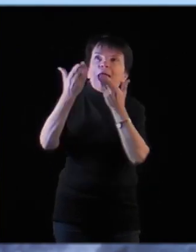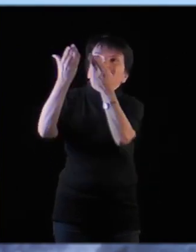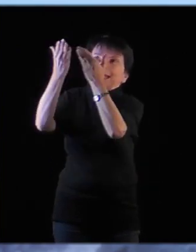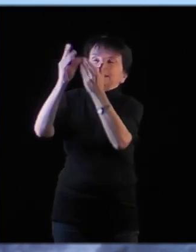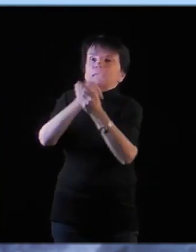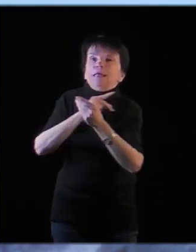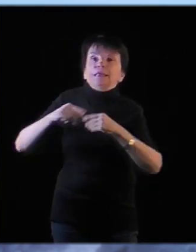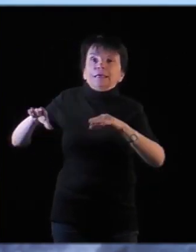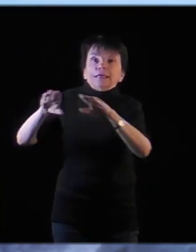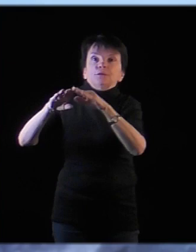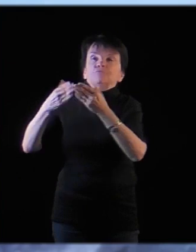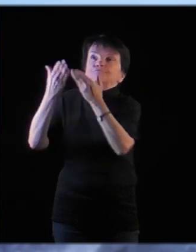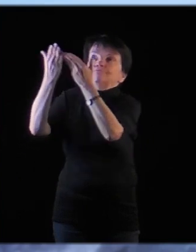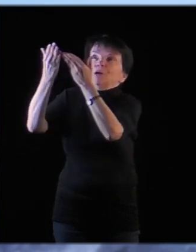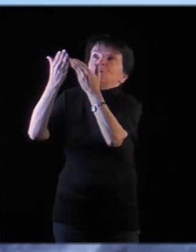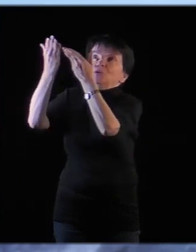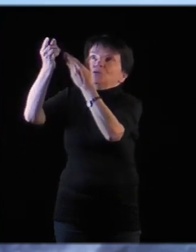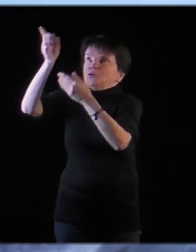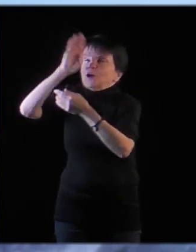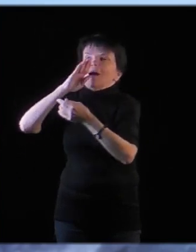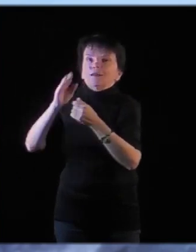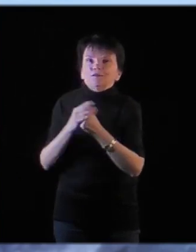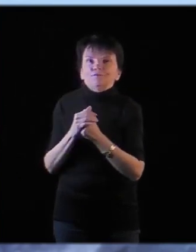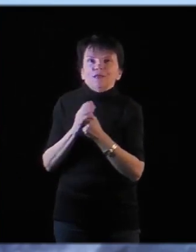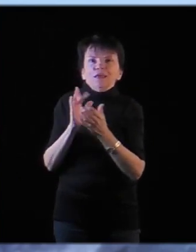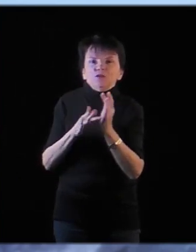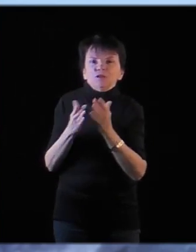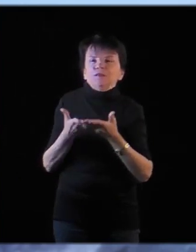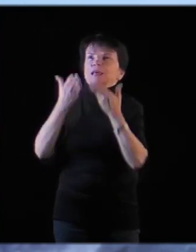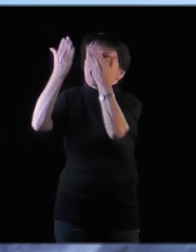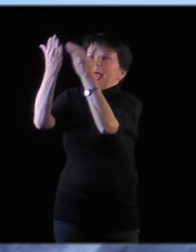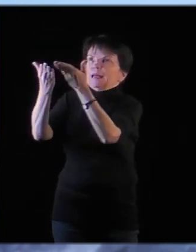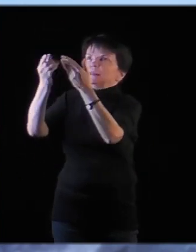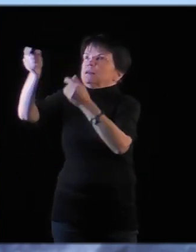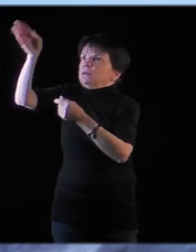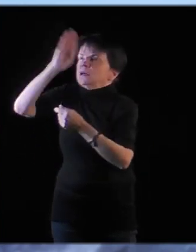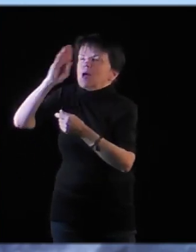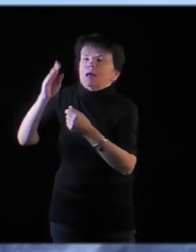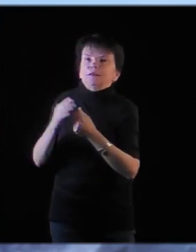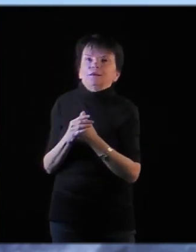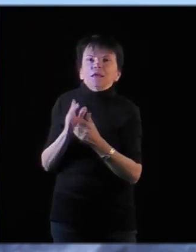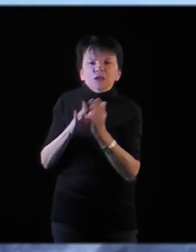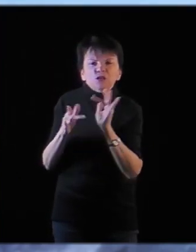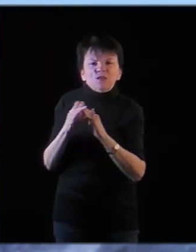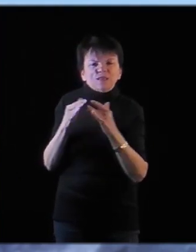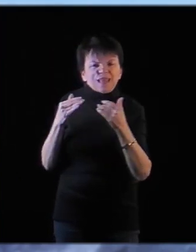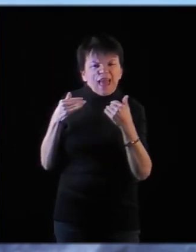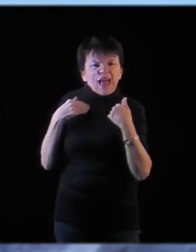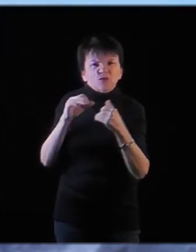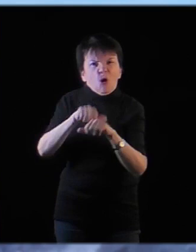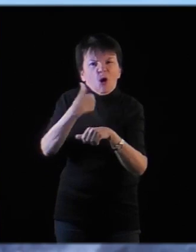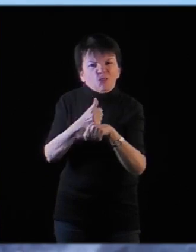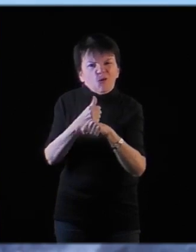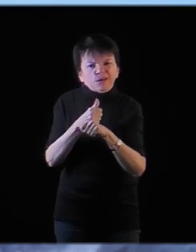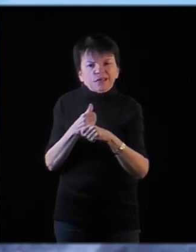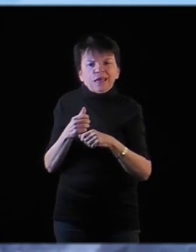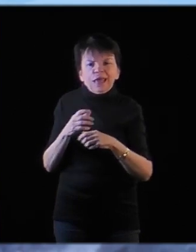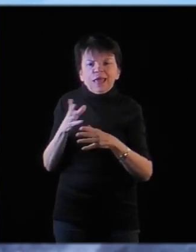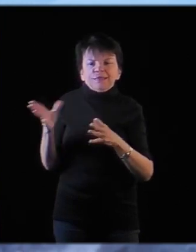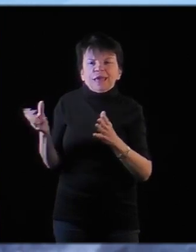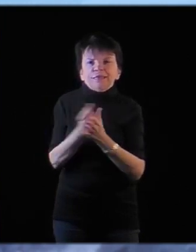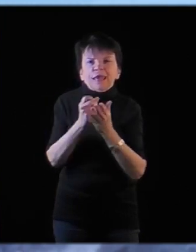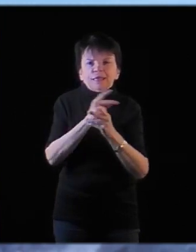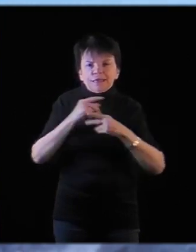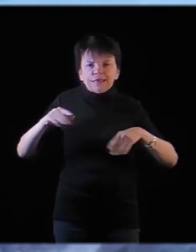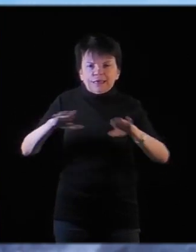kingdom to God. He hands it over. In other words, he has the authority to hand this thing over. When he wins the